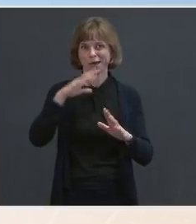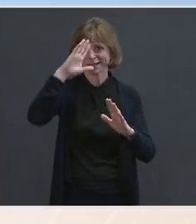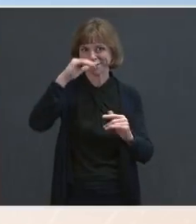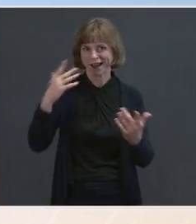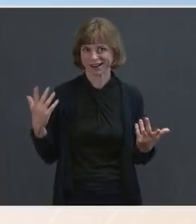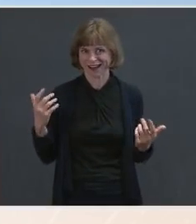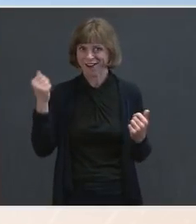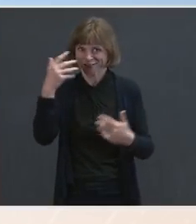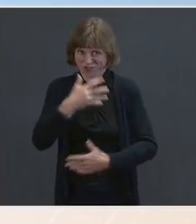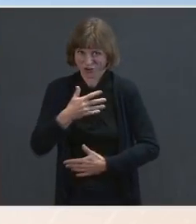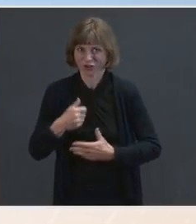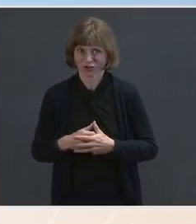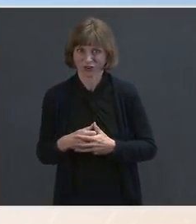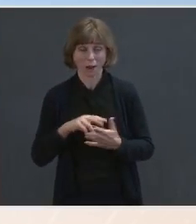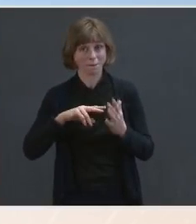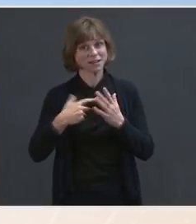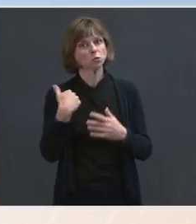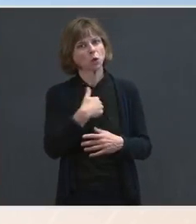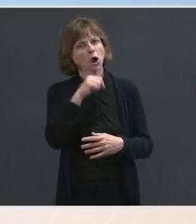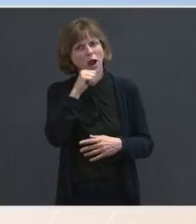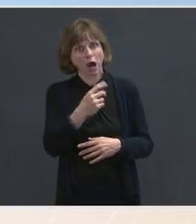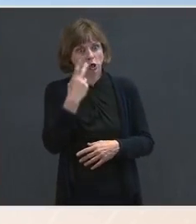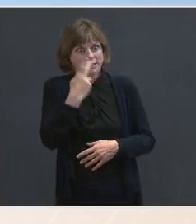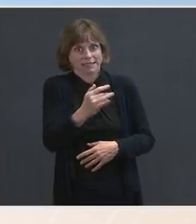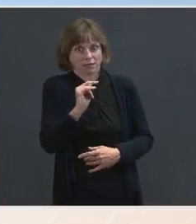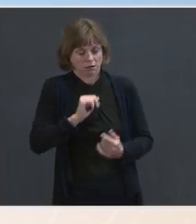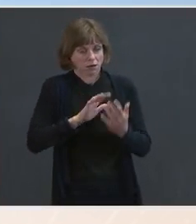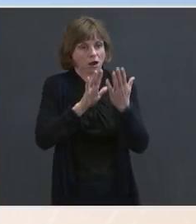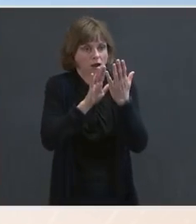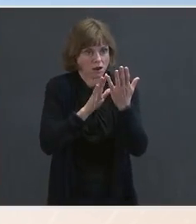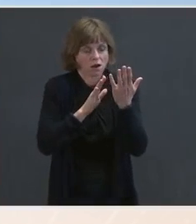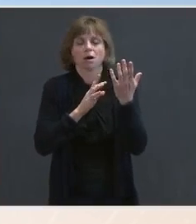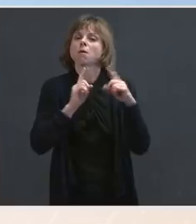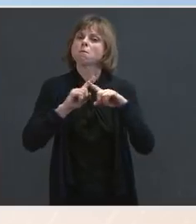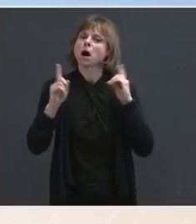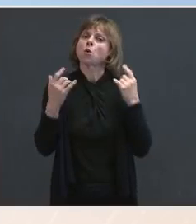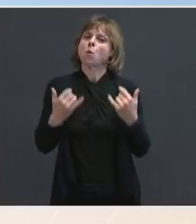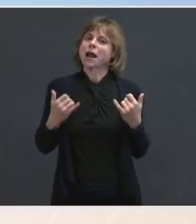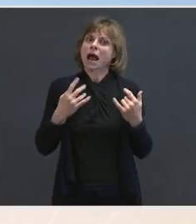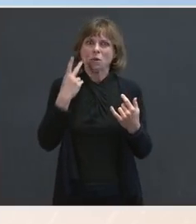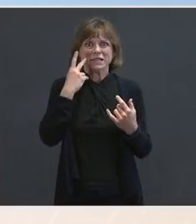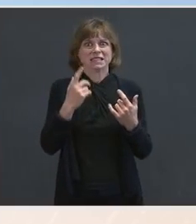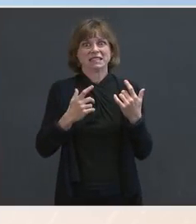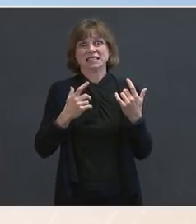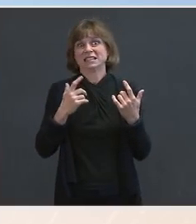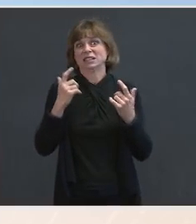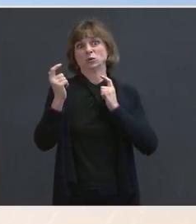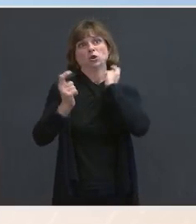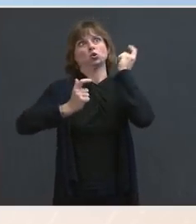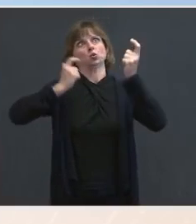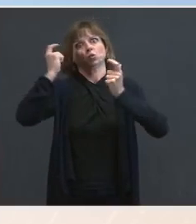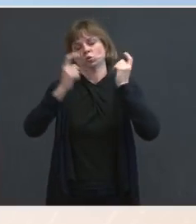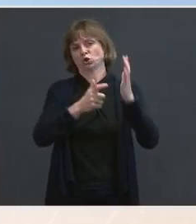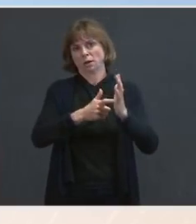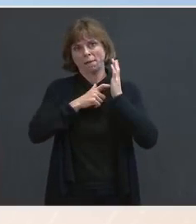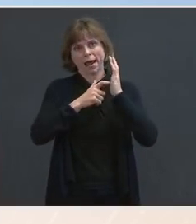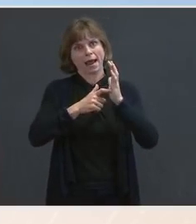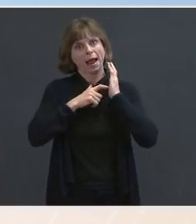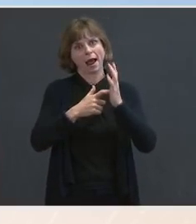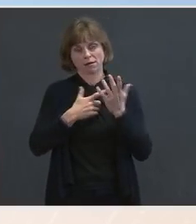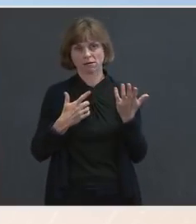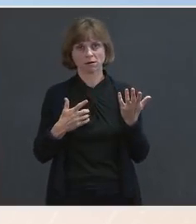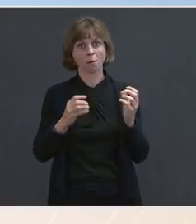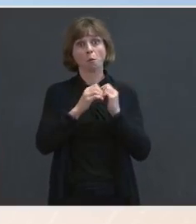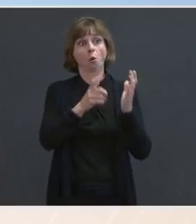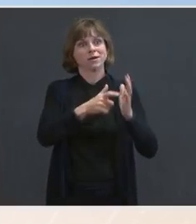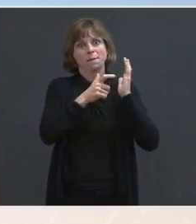right now, we're seeing significant demand, that demand outstripping supply, and